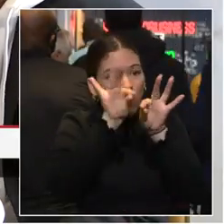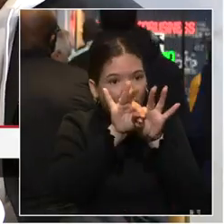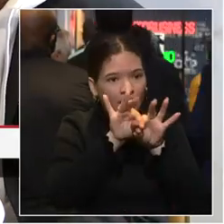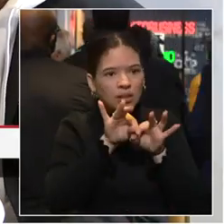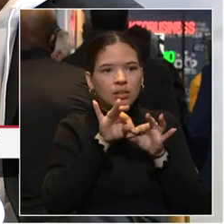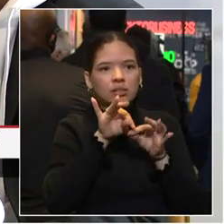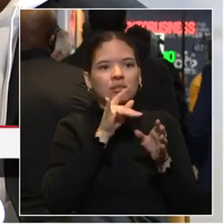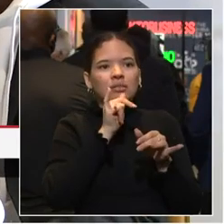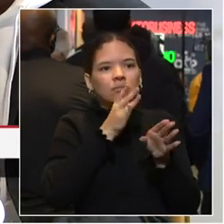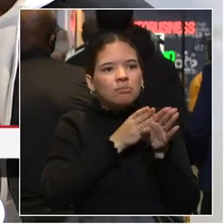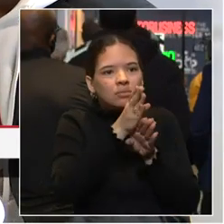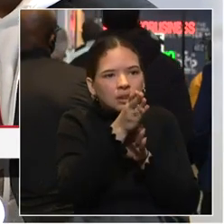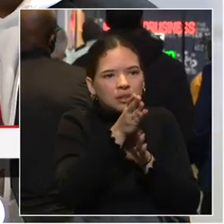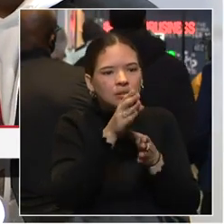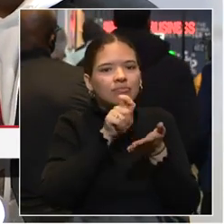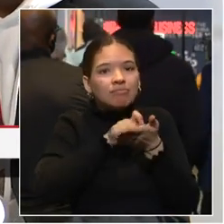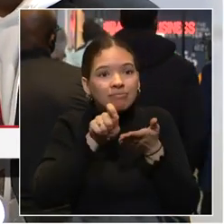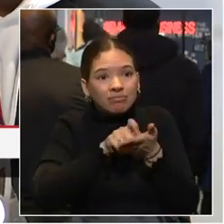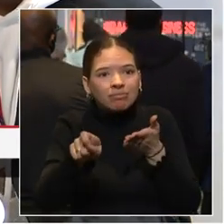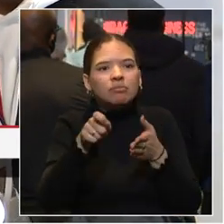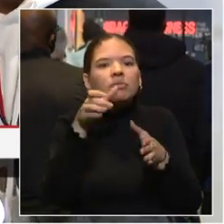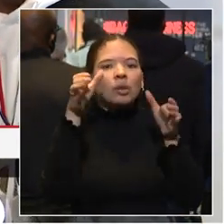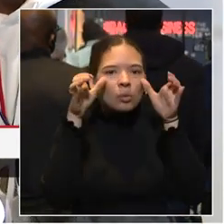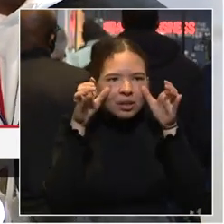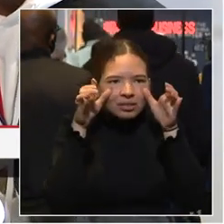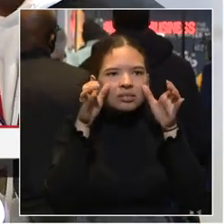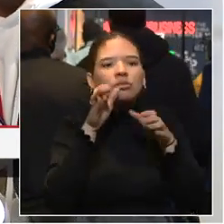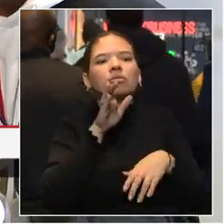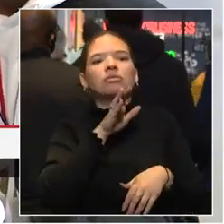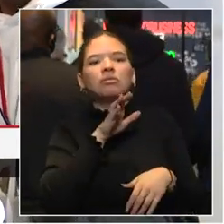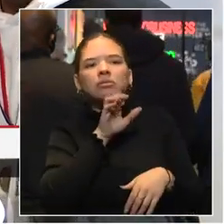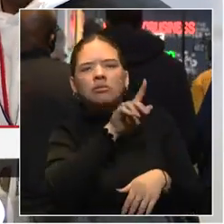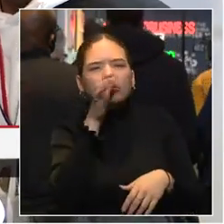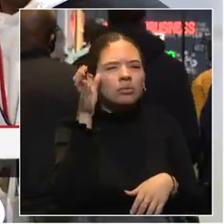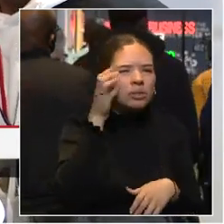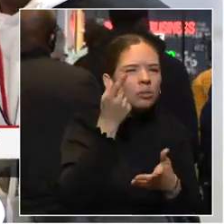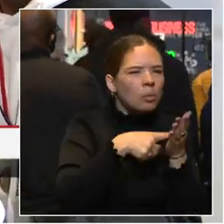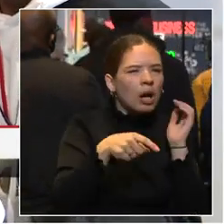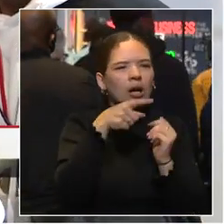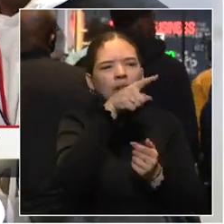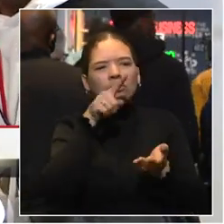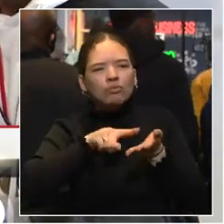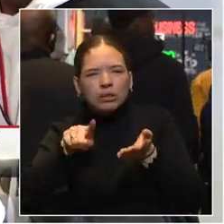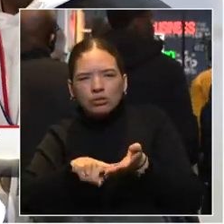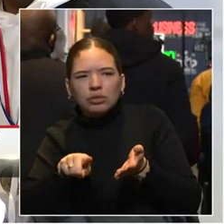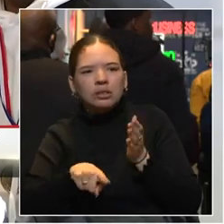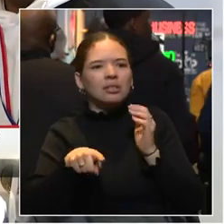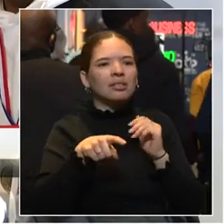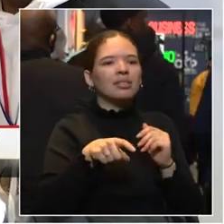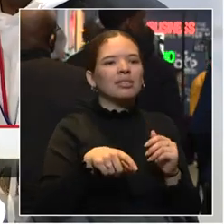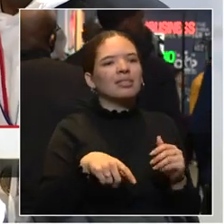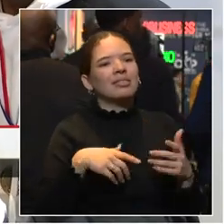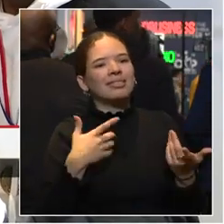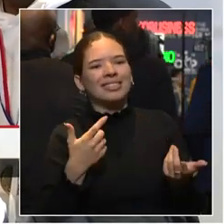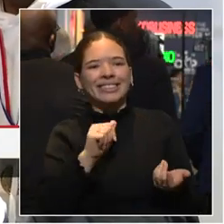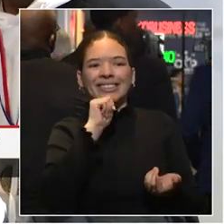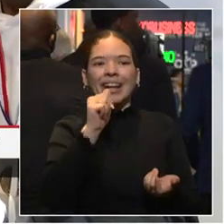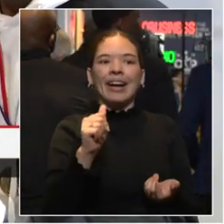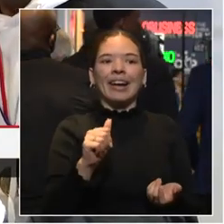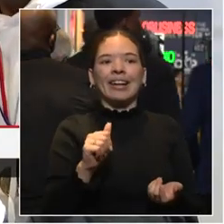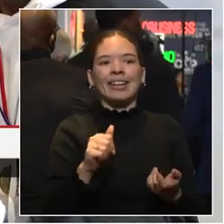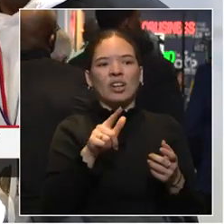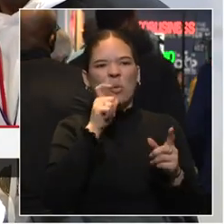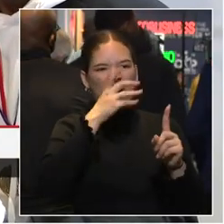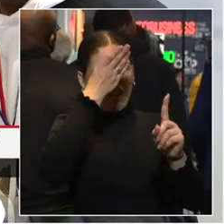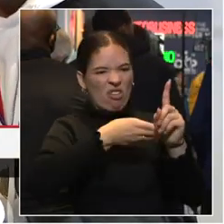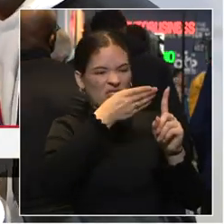your questions are based upon what you hear, what you research, but it's not always who the person is. And I also think that we have to consider